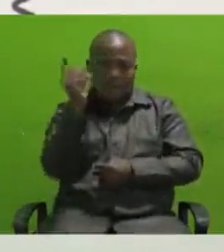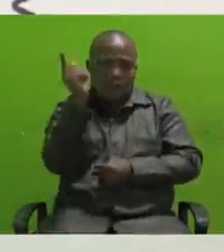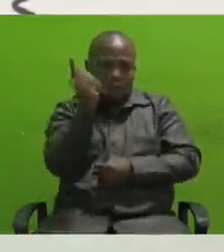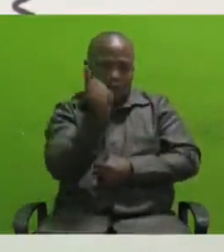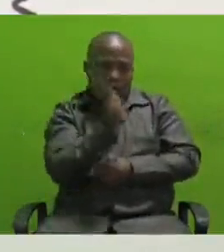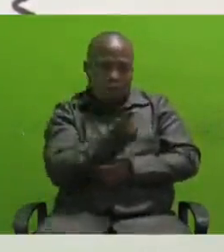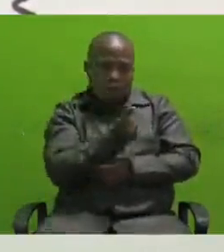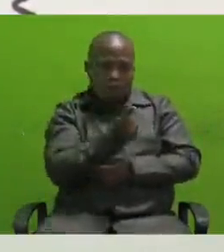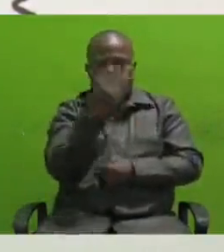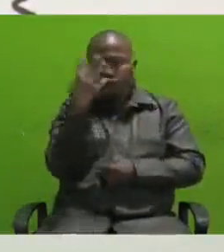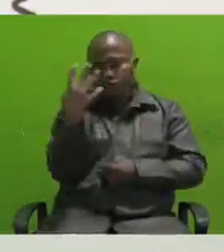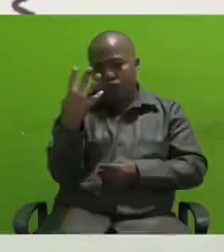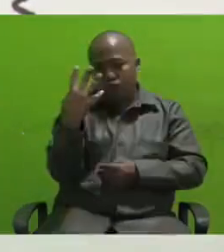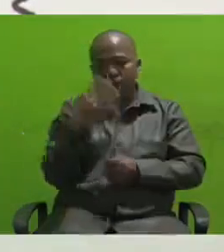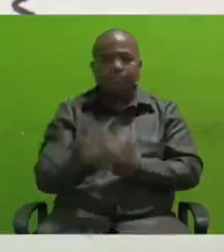over 4.